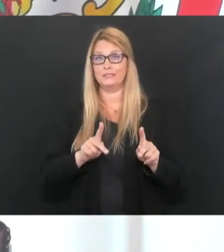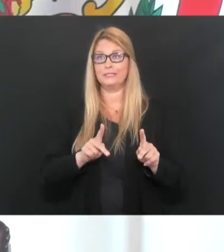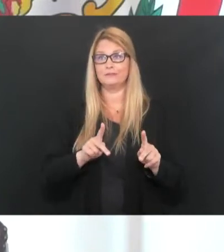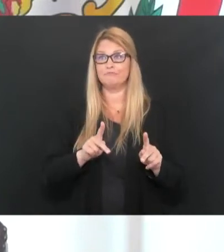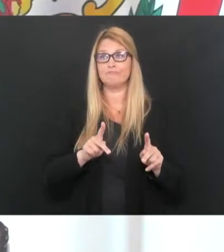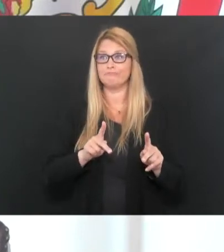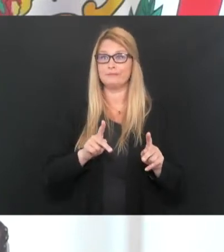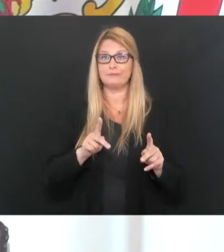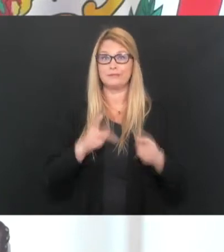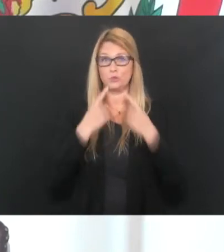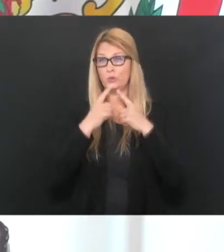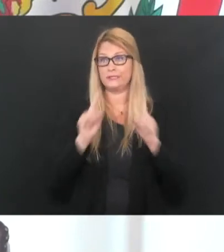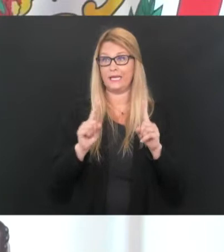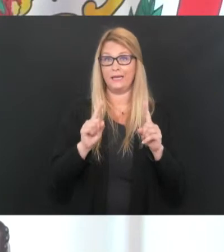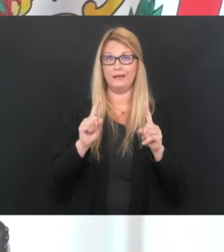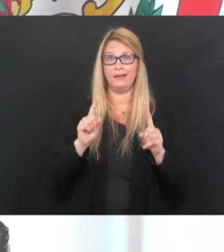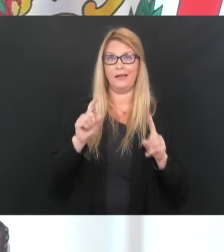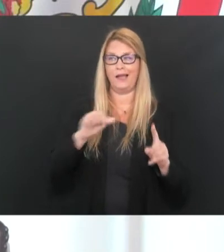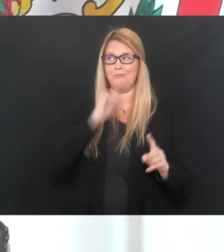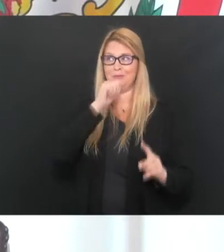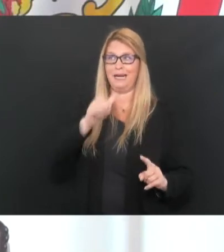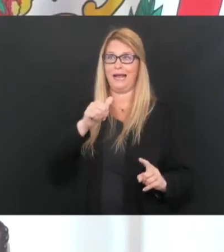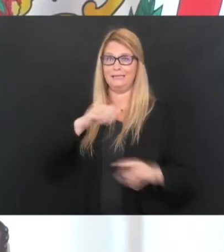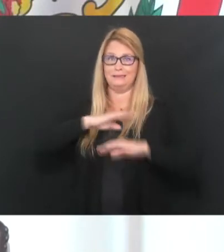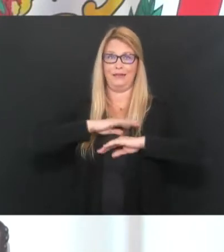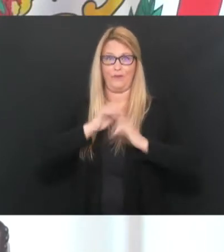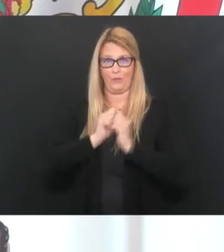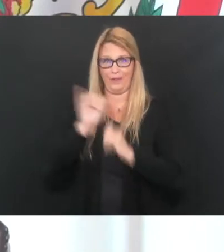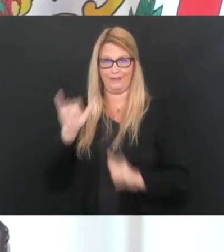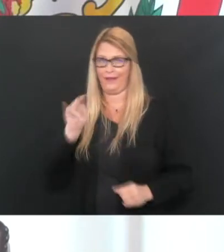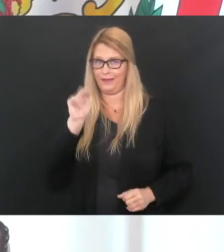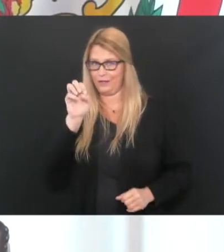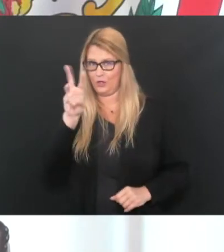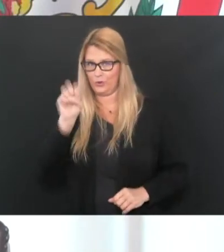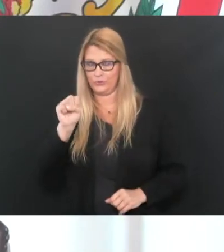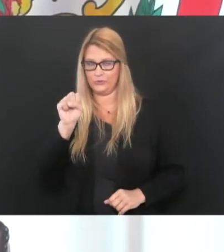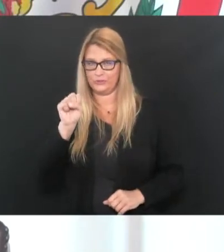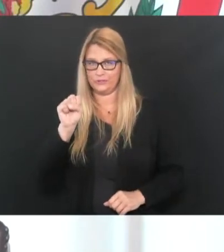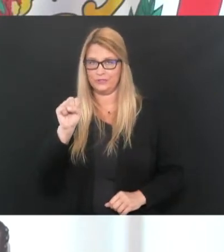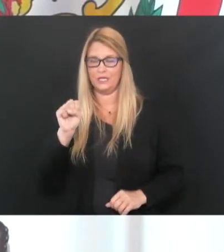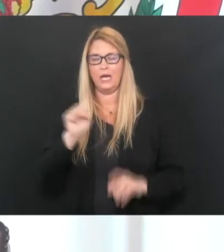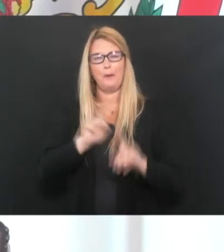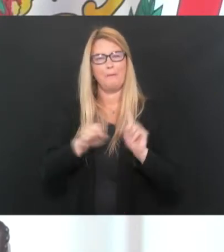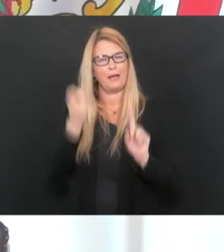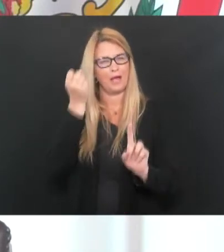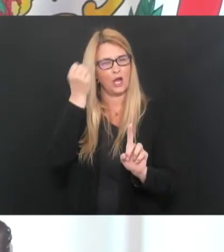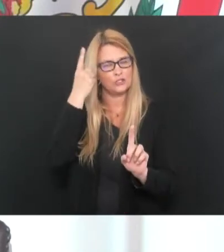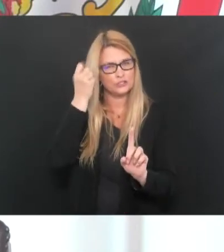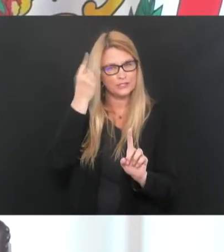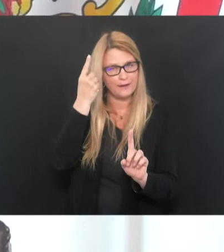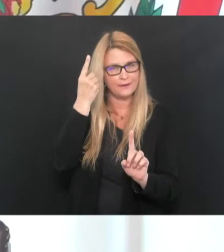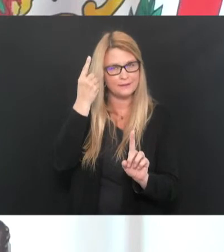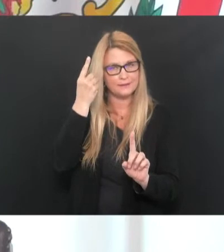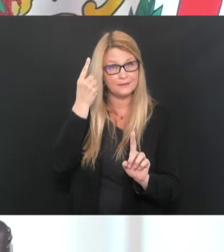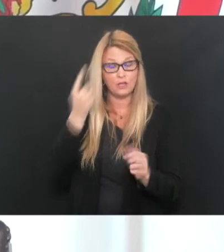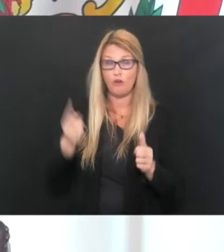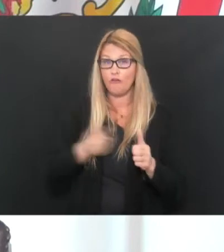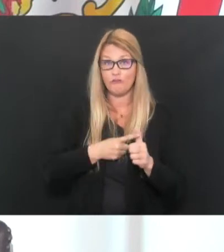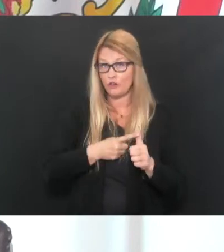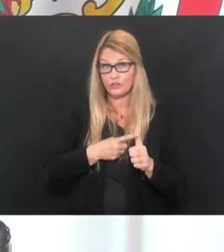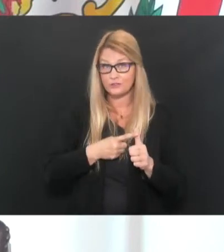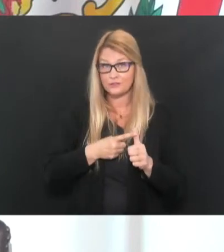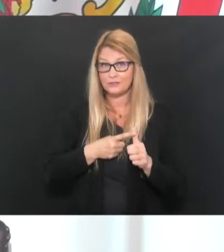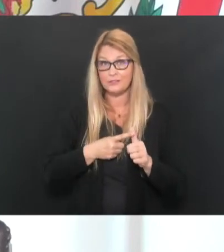Virginia. But I want you to stay with me just a second and just think about it. First